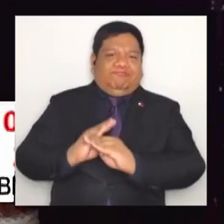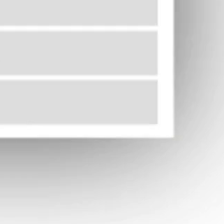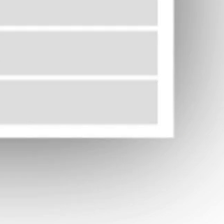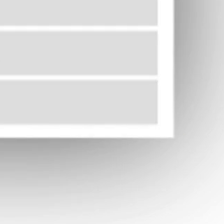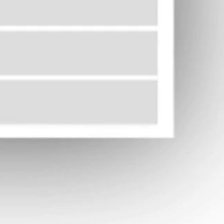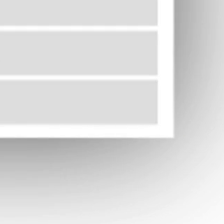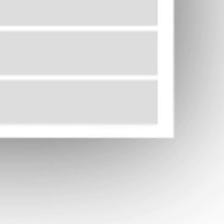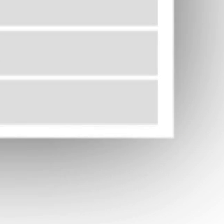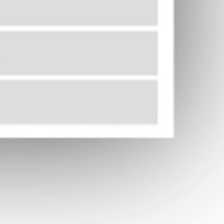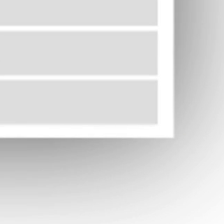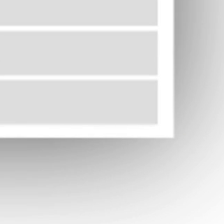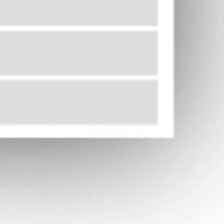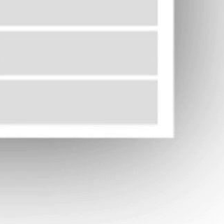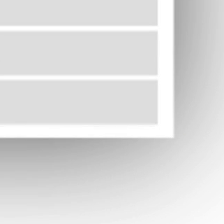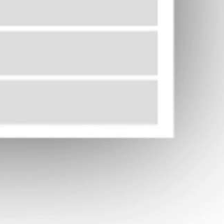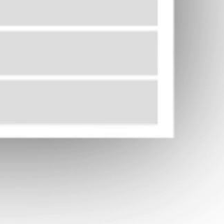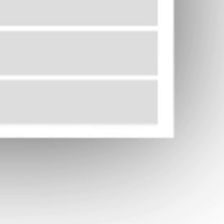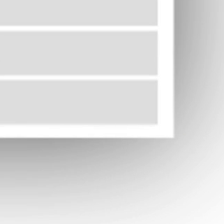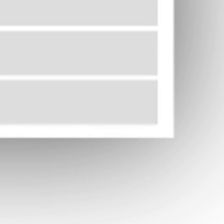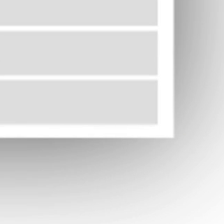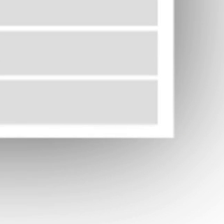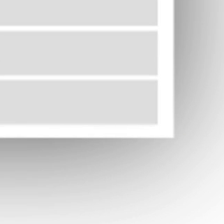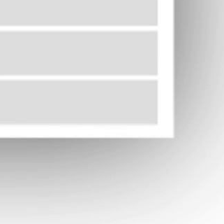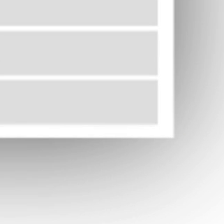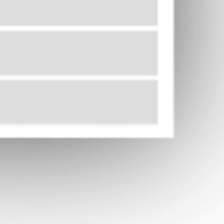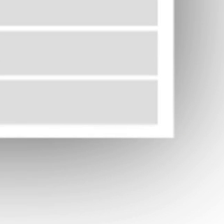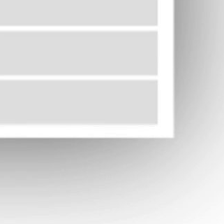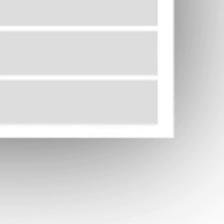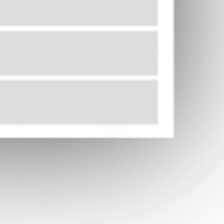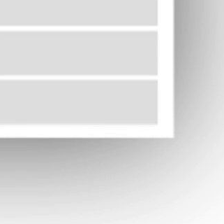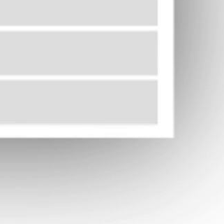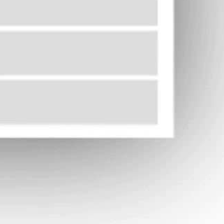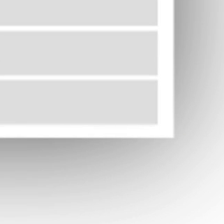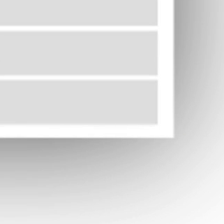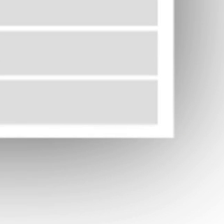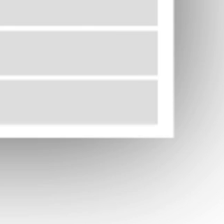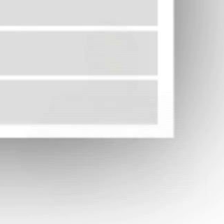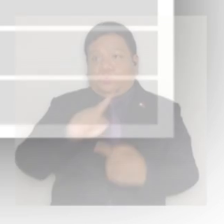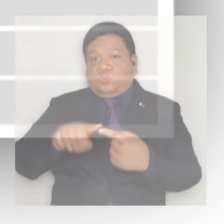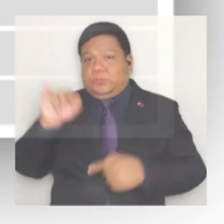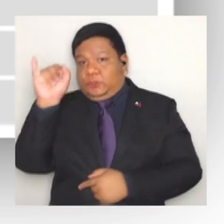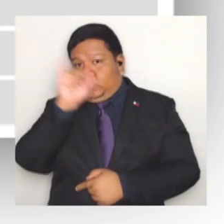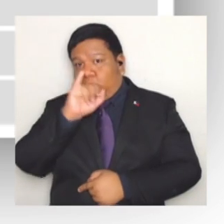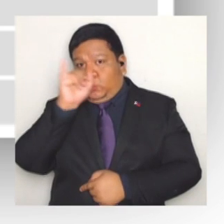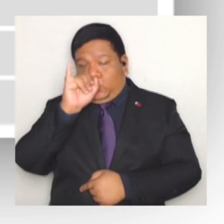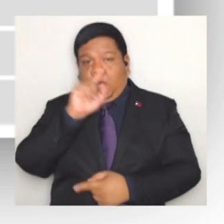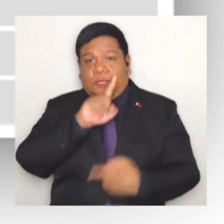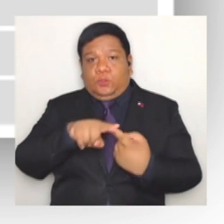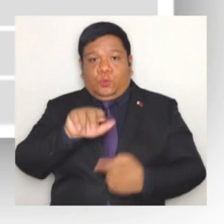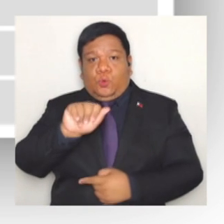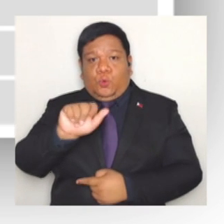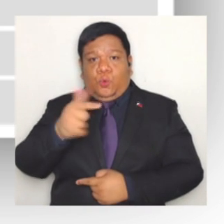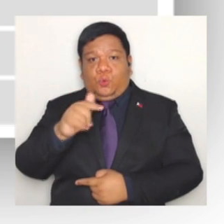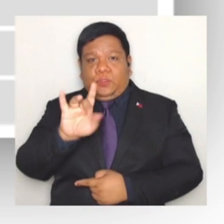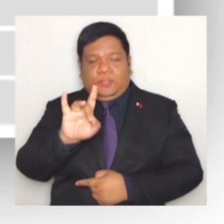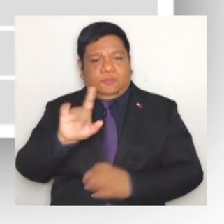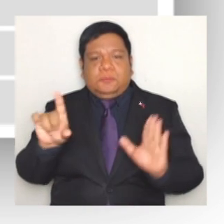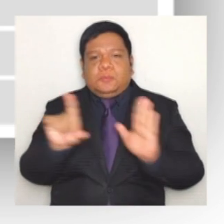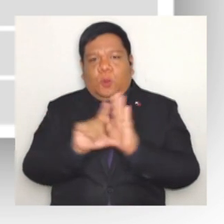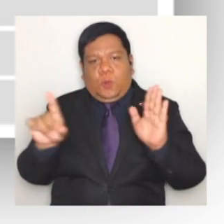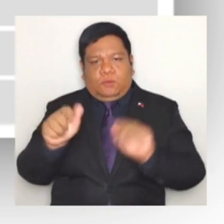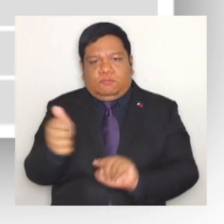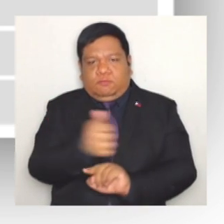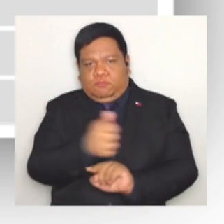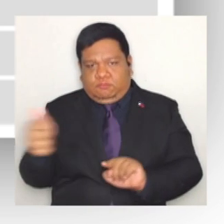8th, Sunday, travel within Panay Island to Iloilo City will be prohibited except for select persons.